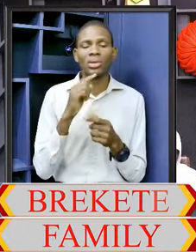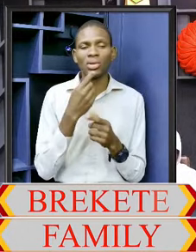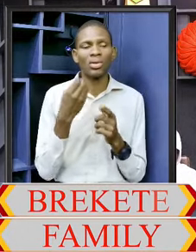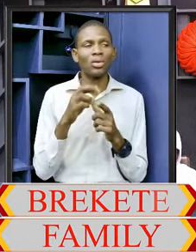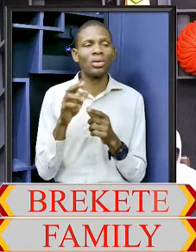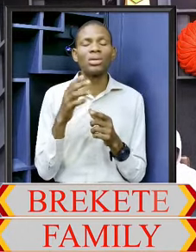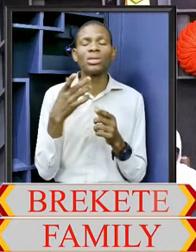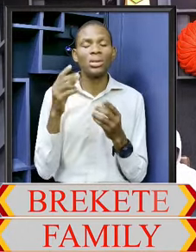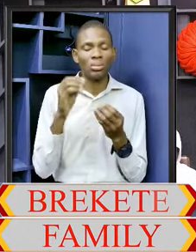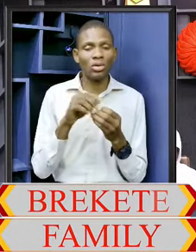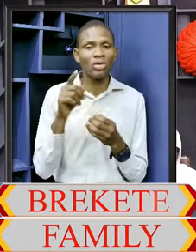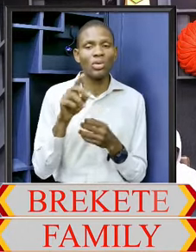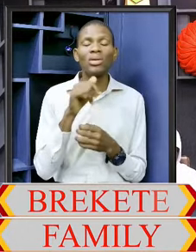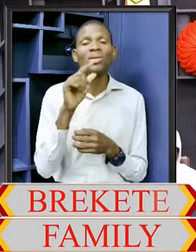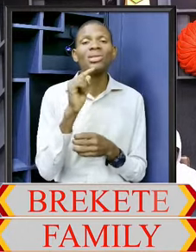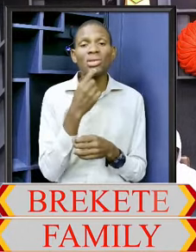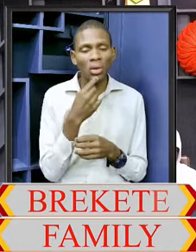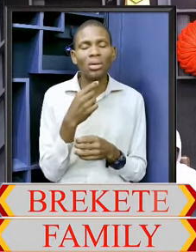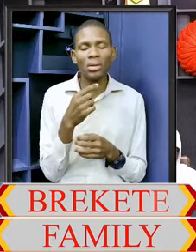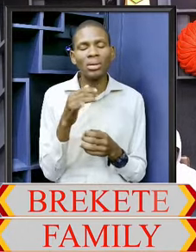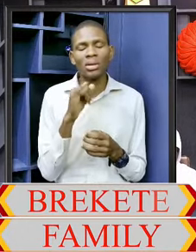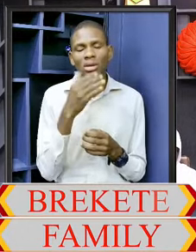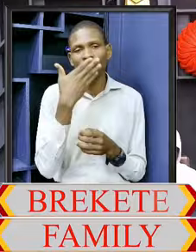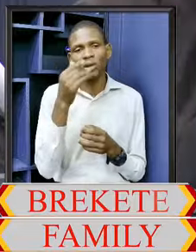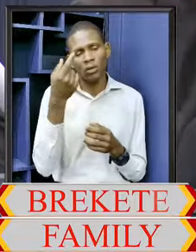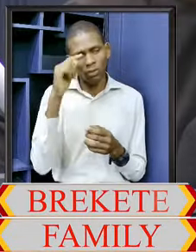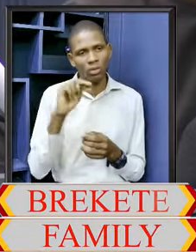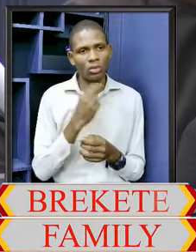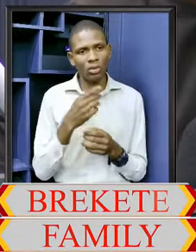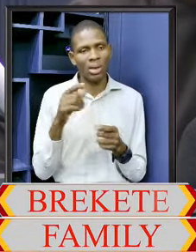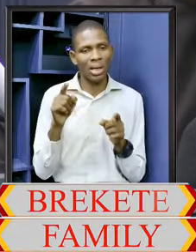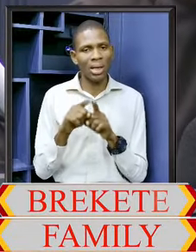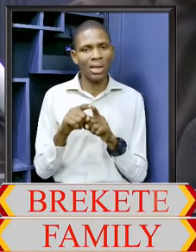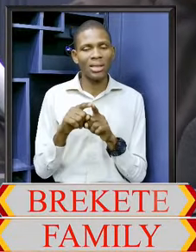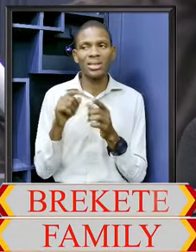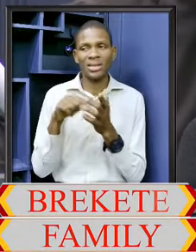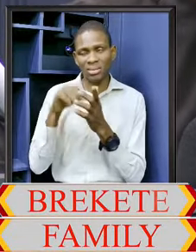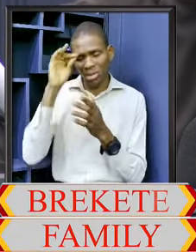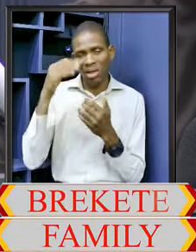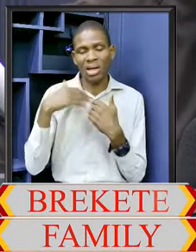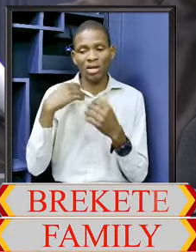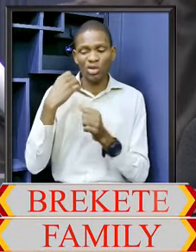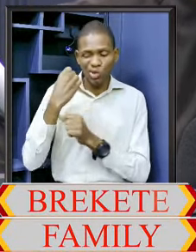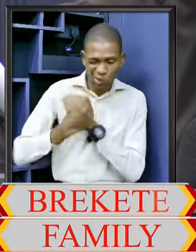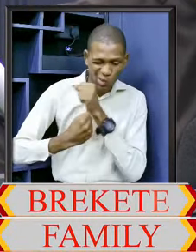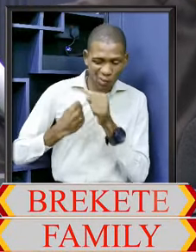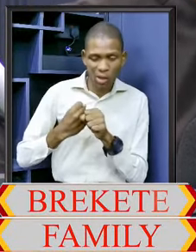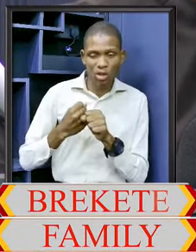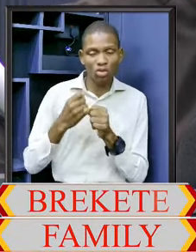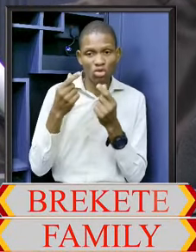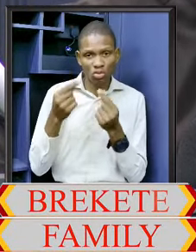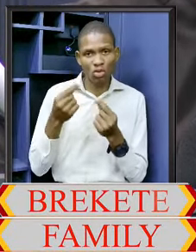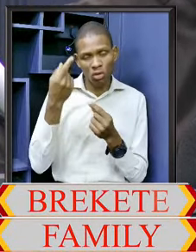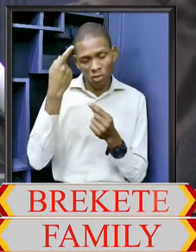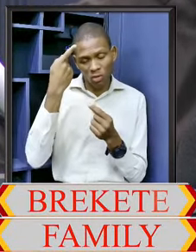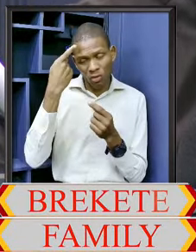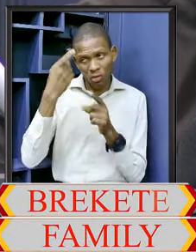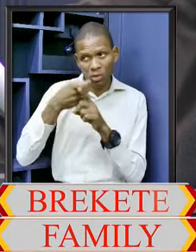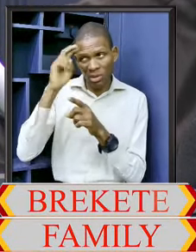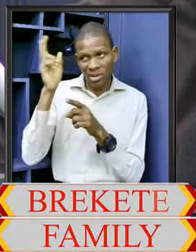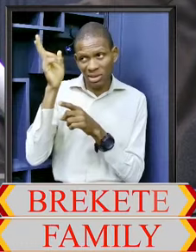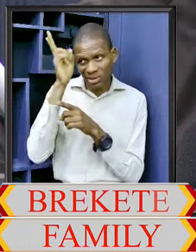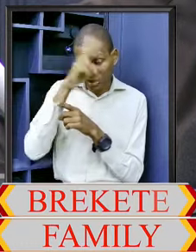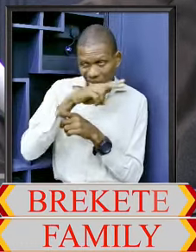more serious he is, the better for us. So that as he be said, this man don't suffer small for his carelessness and